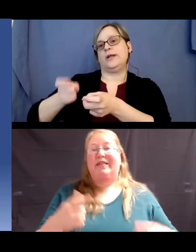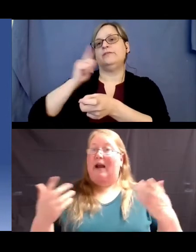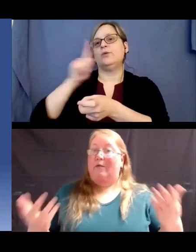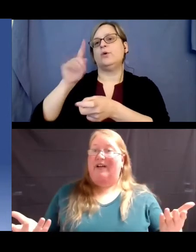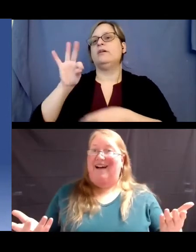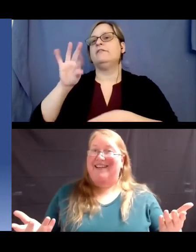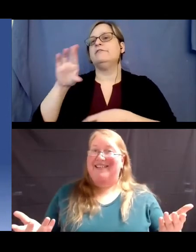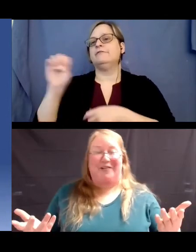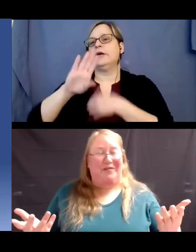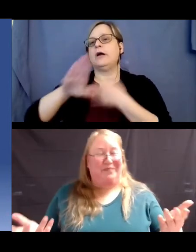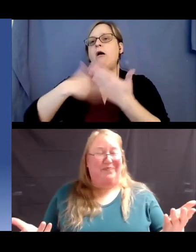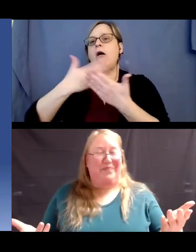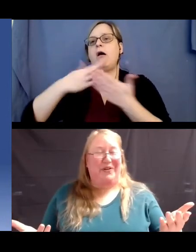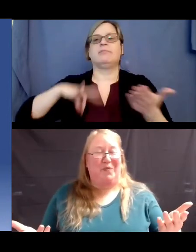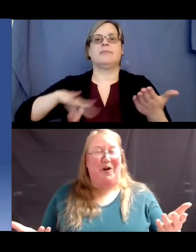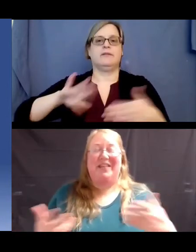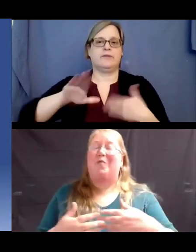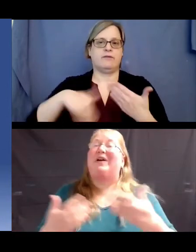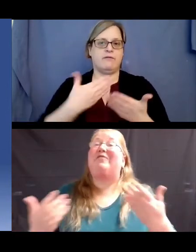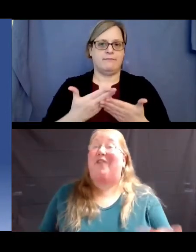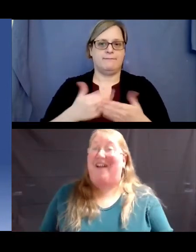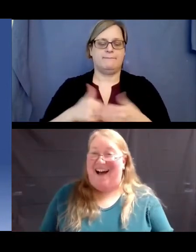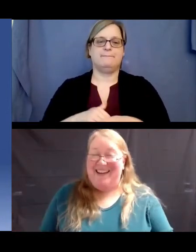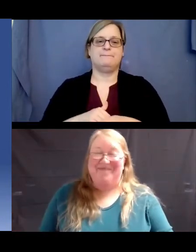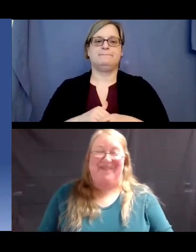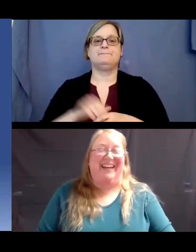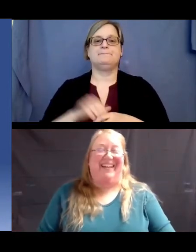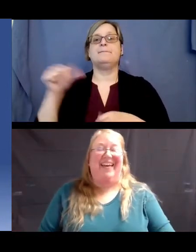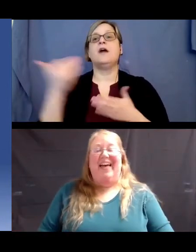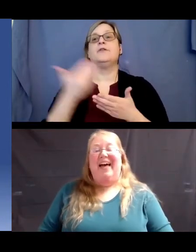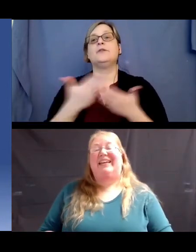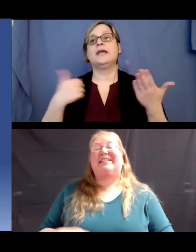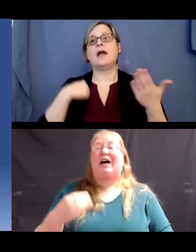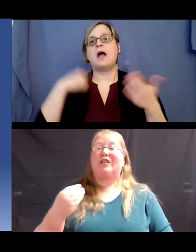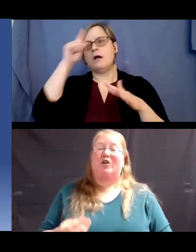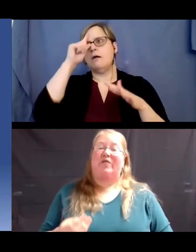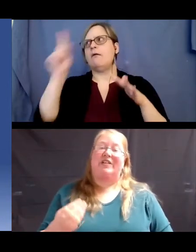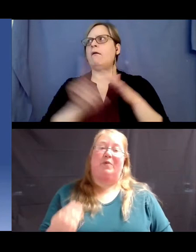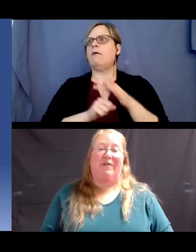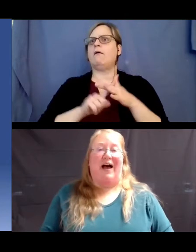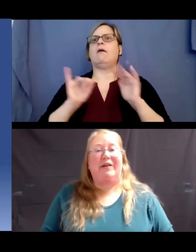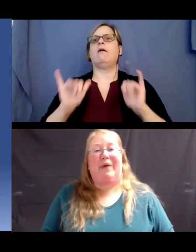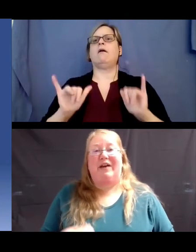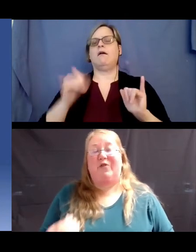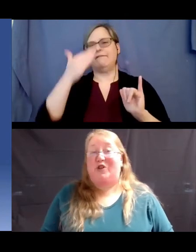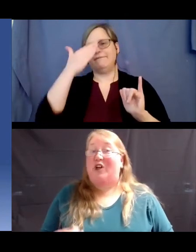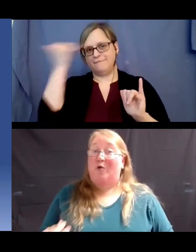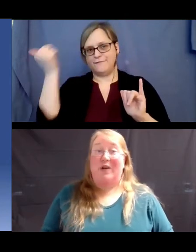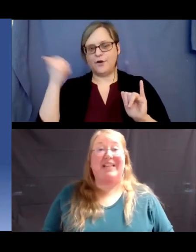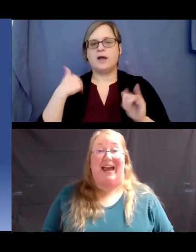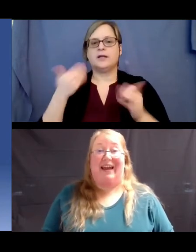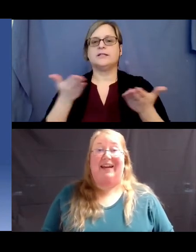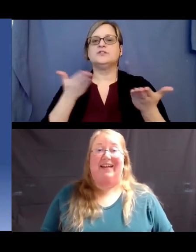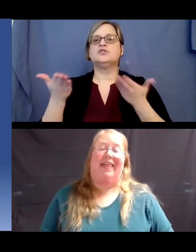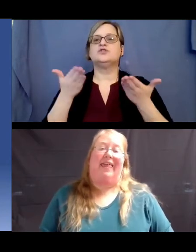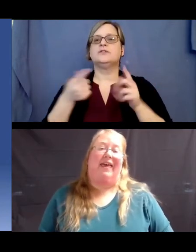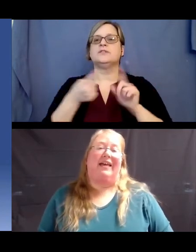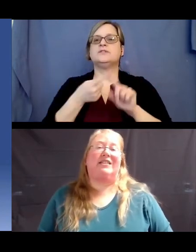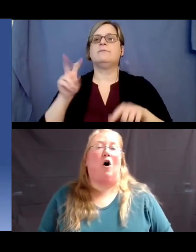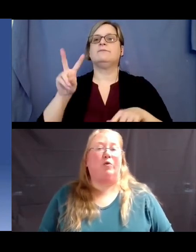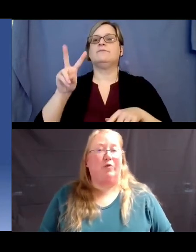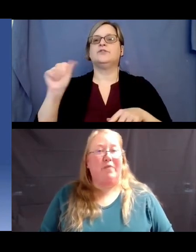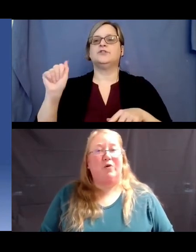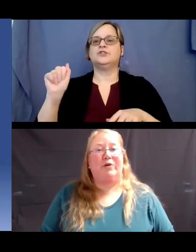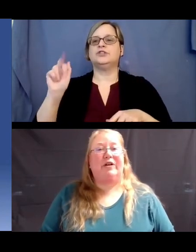Another one that I realized this morning that we forgot is a service provided by the Virginia Relay.